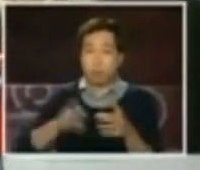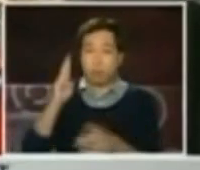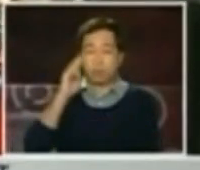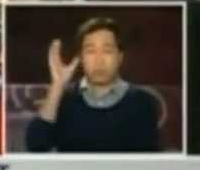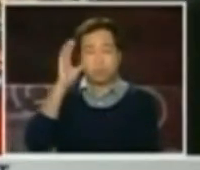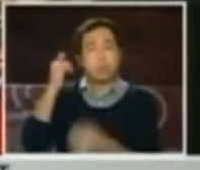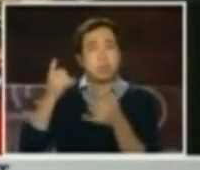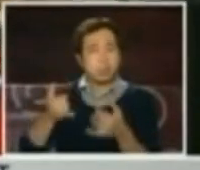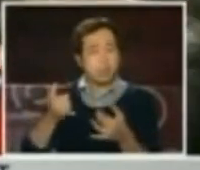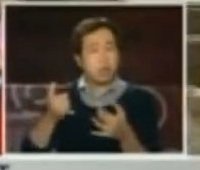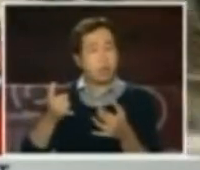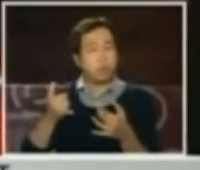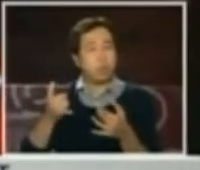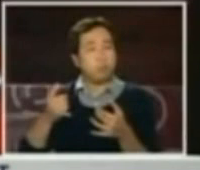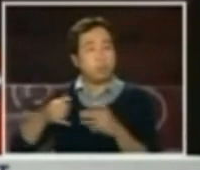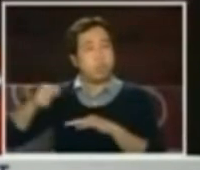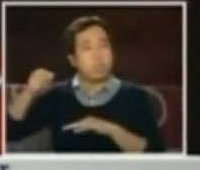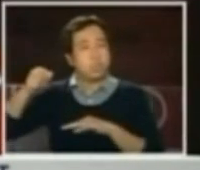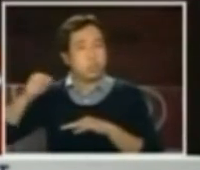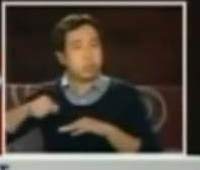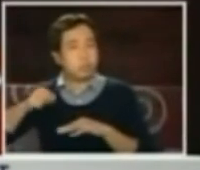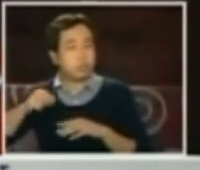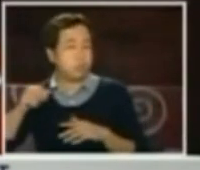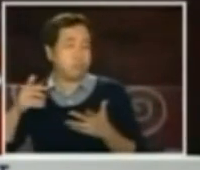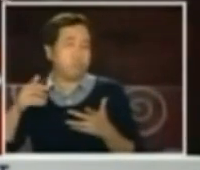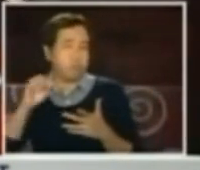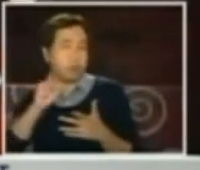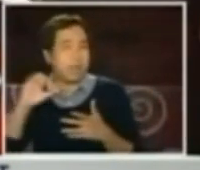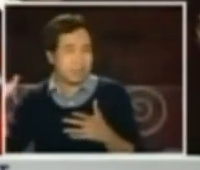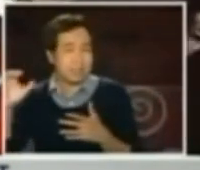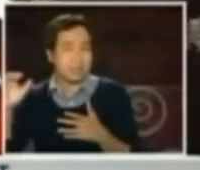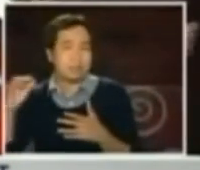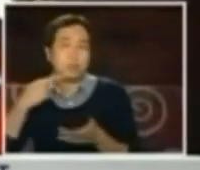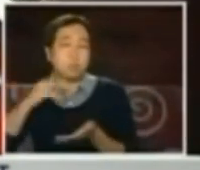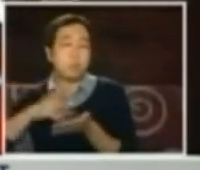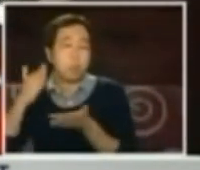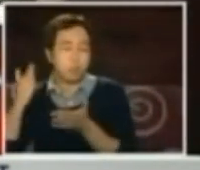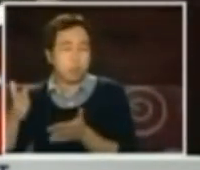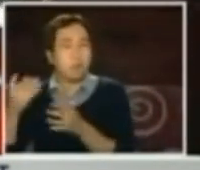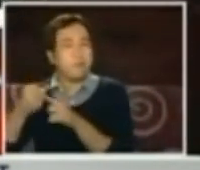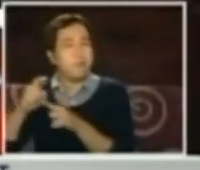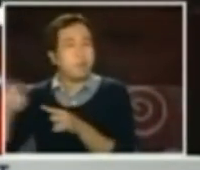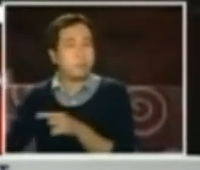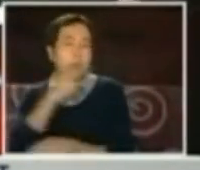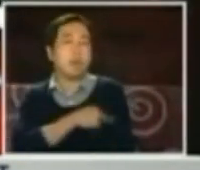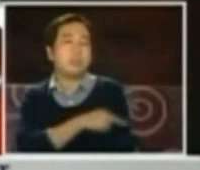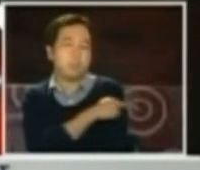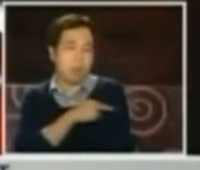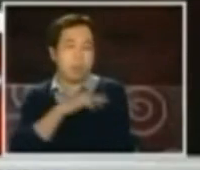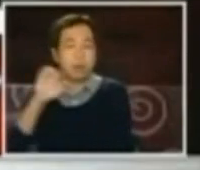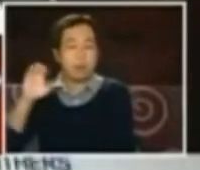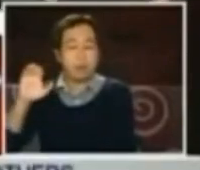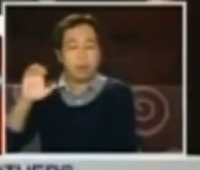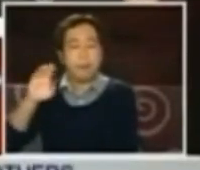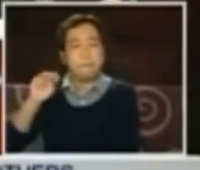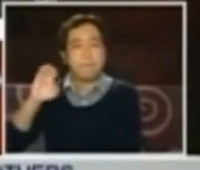Our justice correspondent, Ina Reformina, is on the line, joining us from the medical city where the Chief Justice